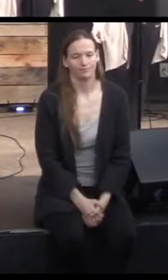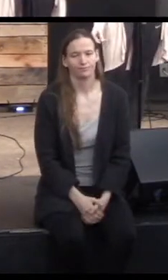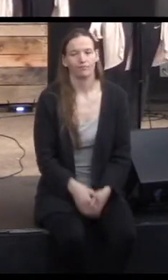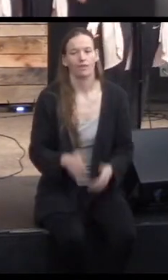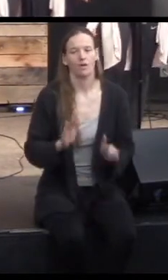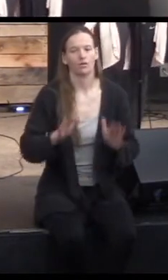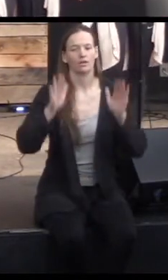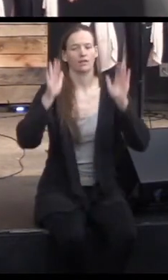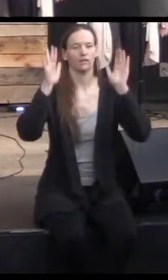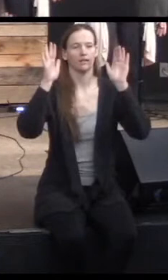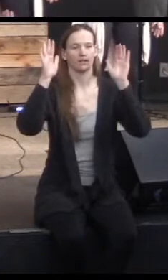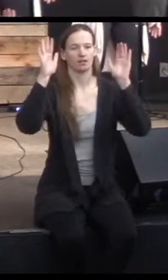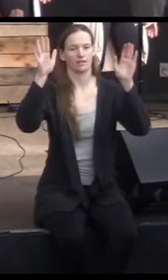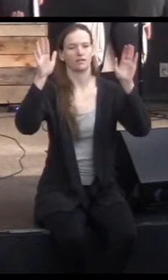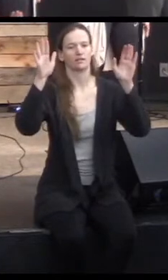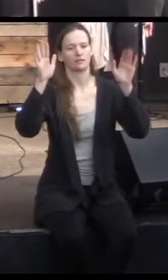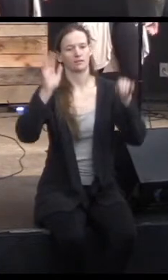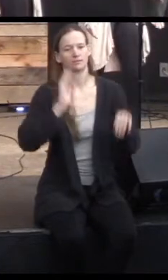How